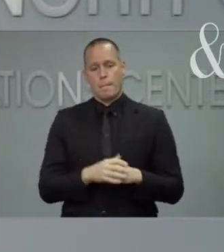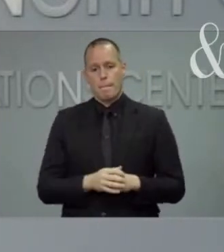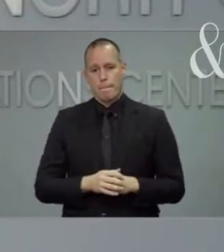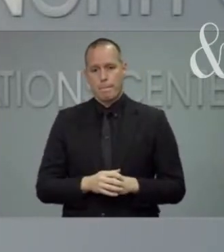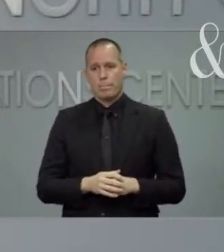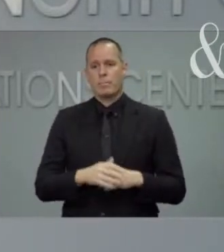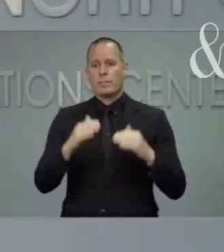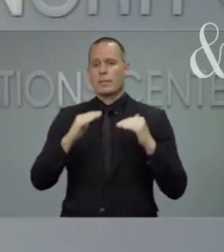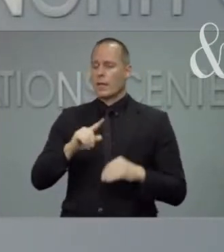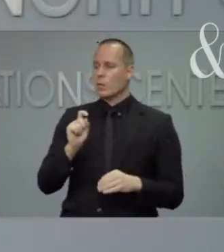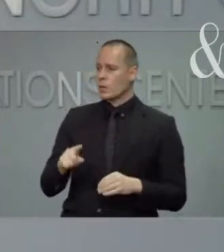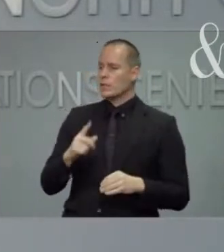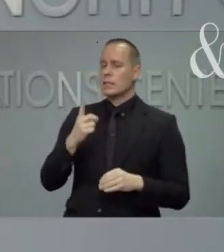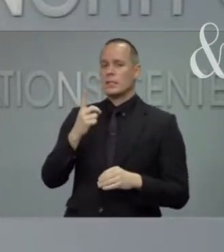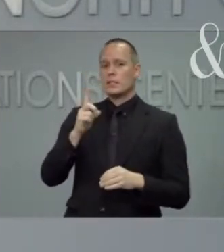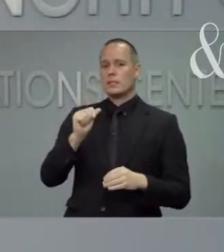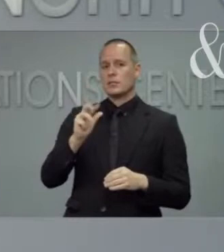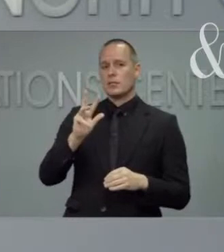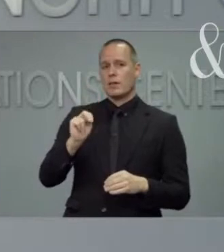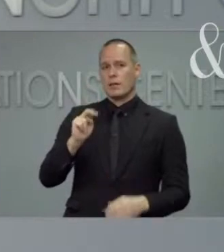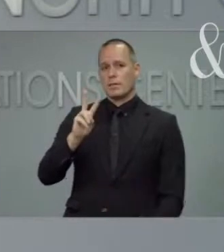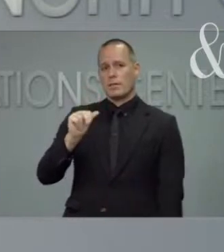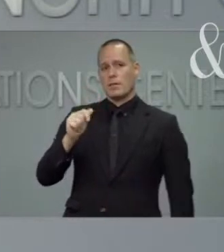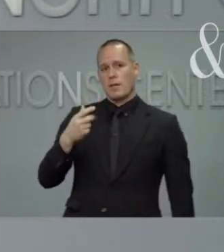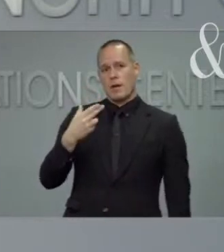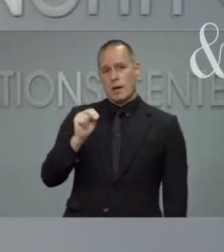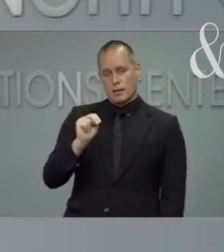Our next question is from Dawn Vaughn with the News and Observer.